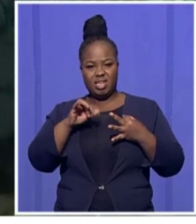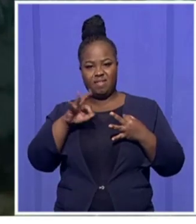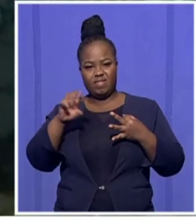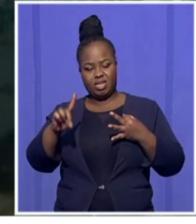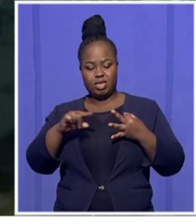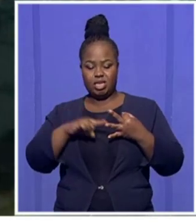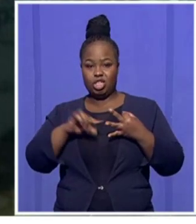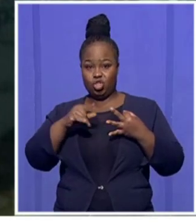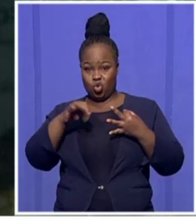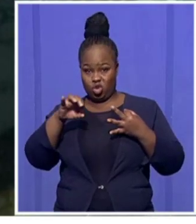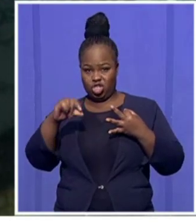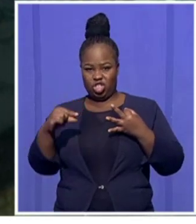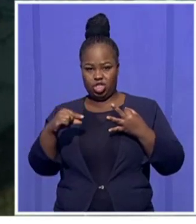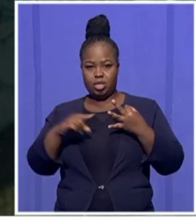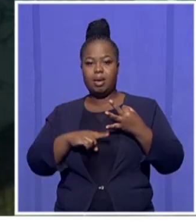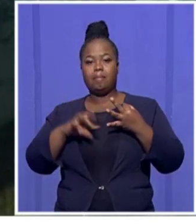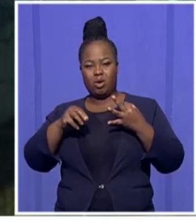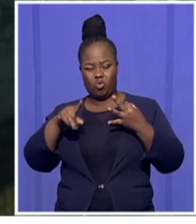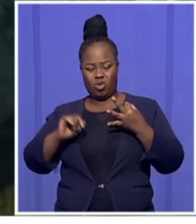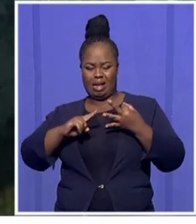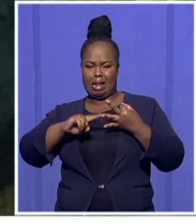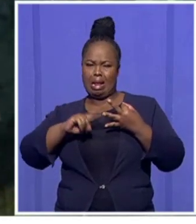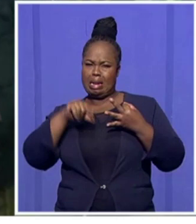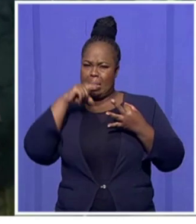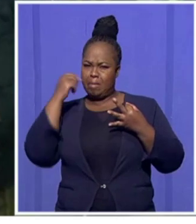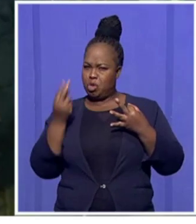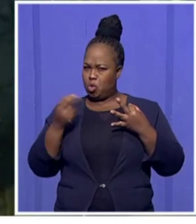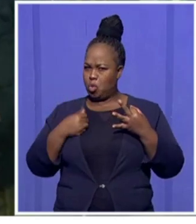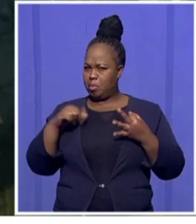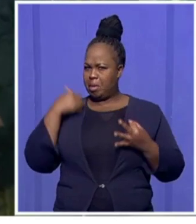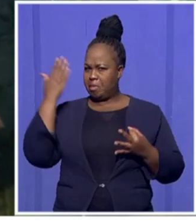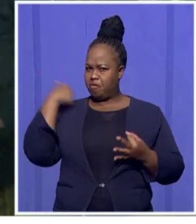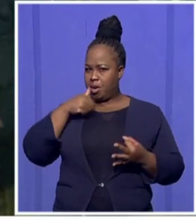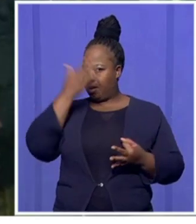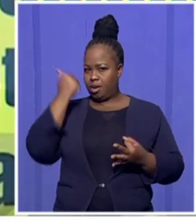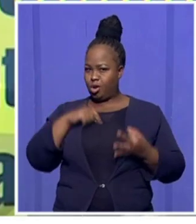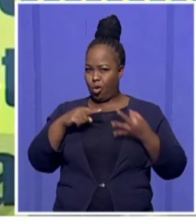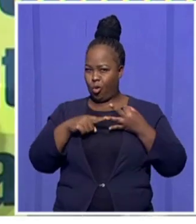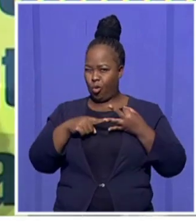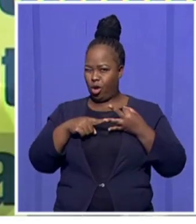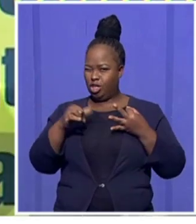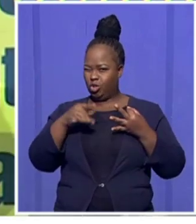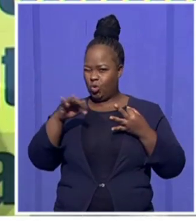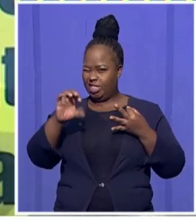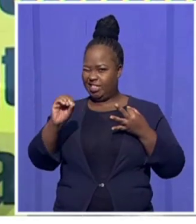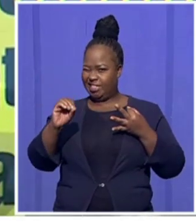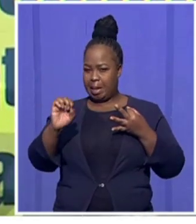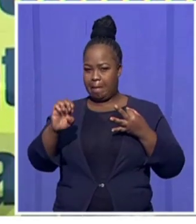That's his new name. I didn't know that name, Comrade George.